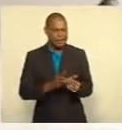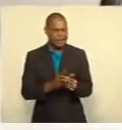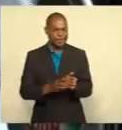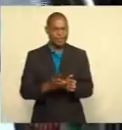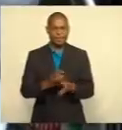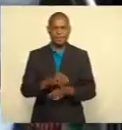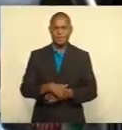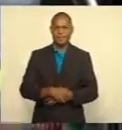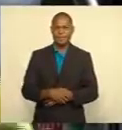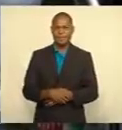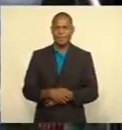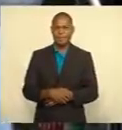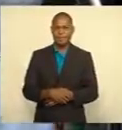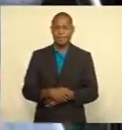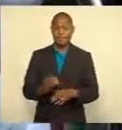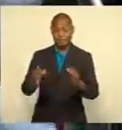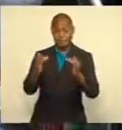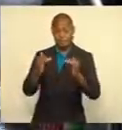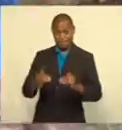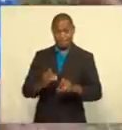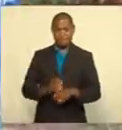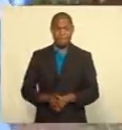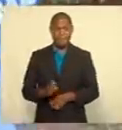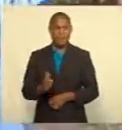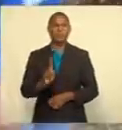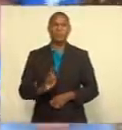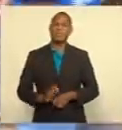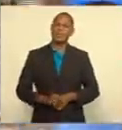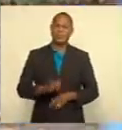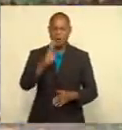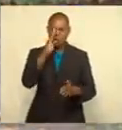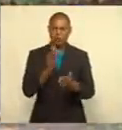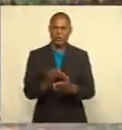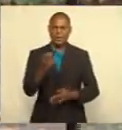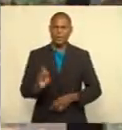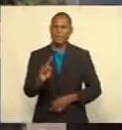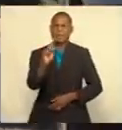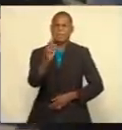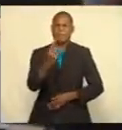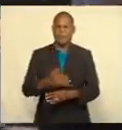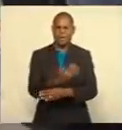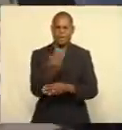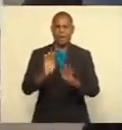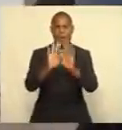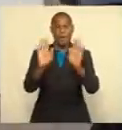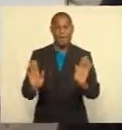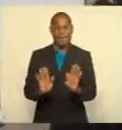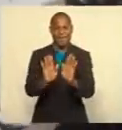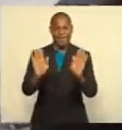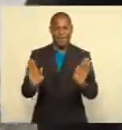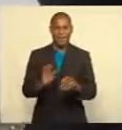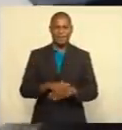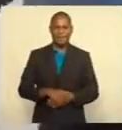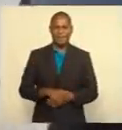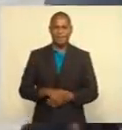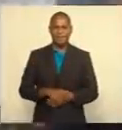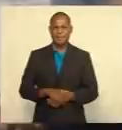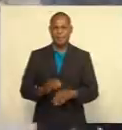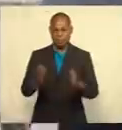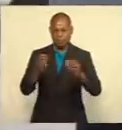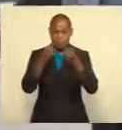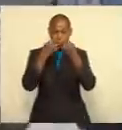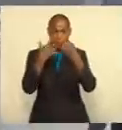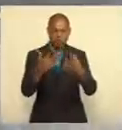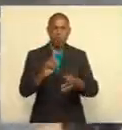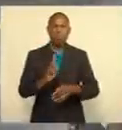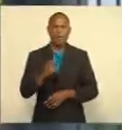News. Up ahead, we have a look at what students got up to on the first day of the holidays. And stunning revelation in alleged